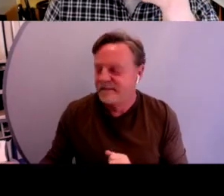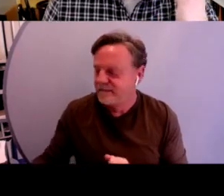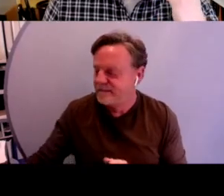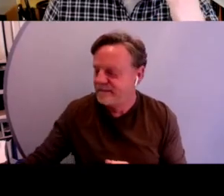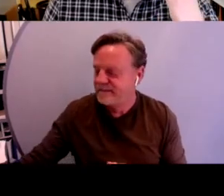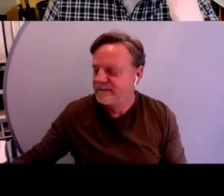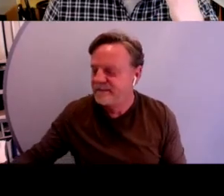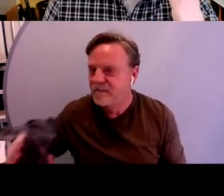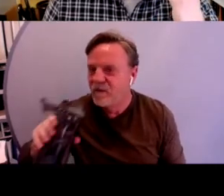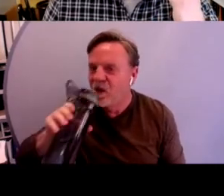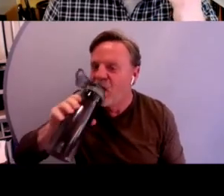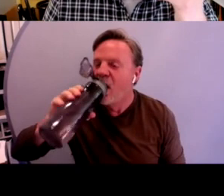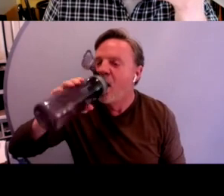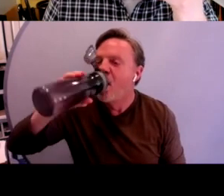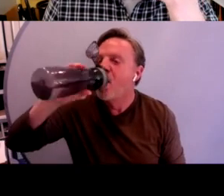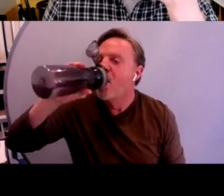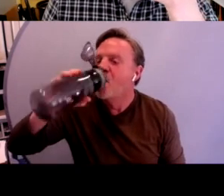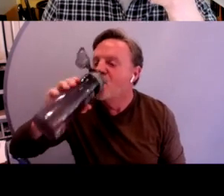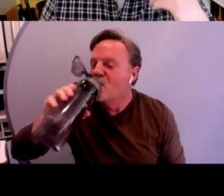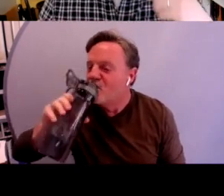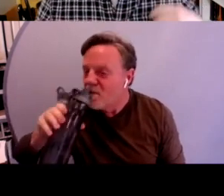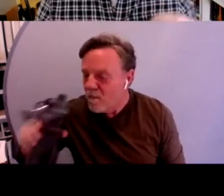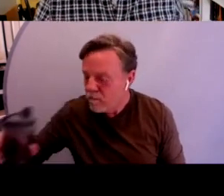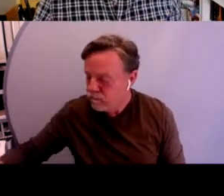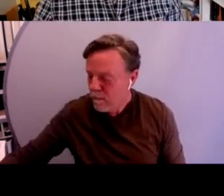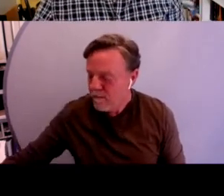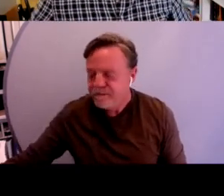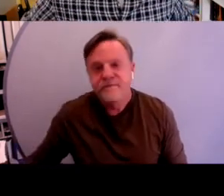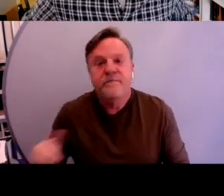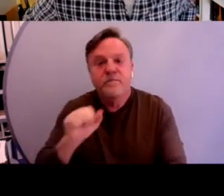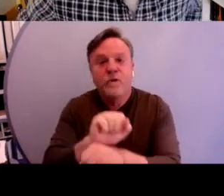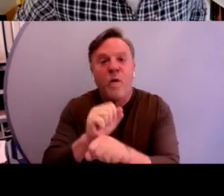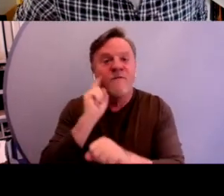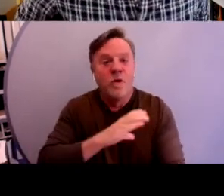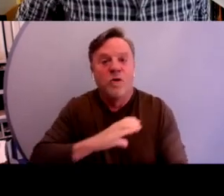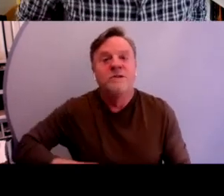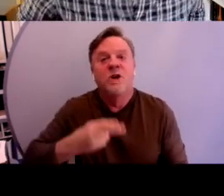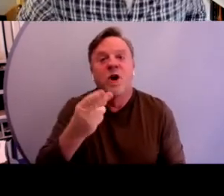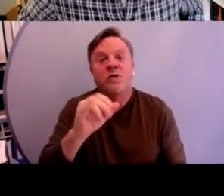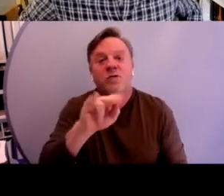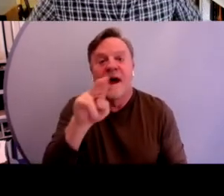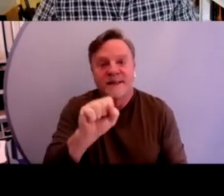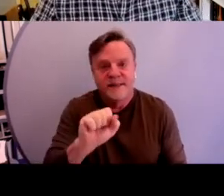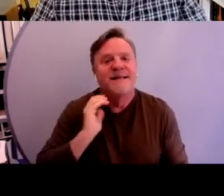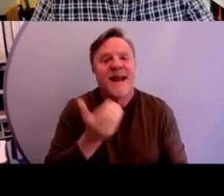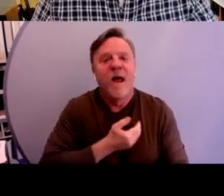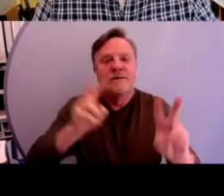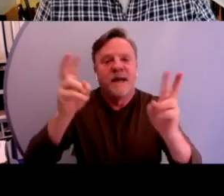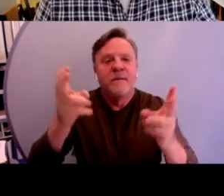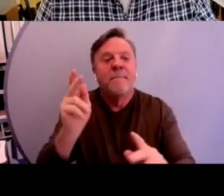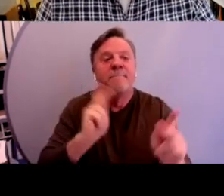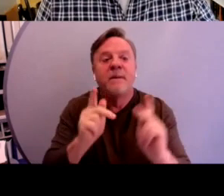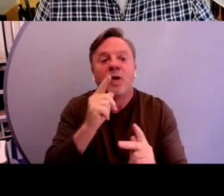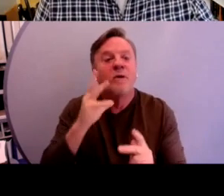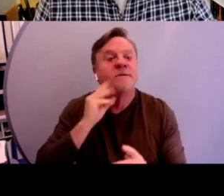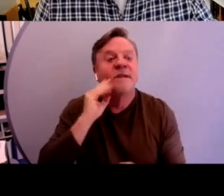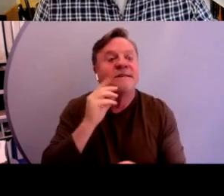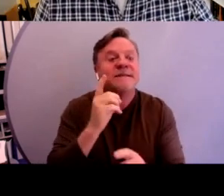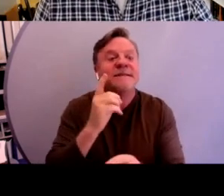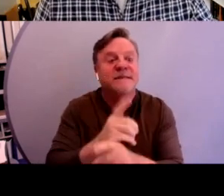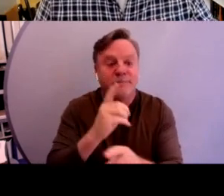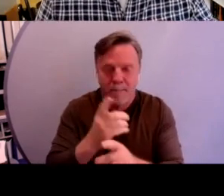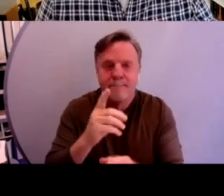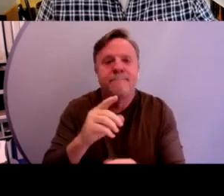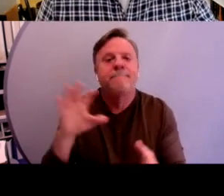Oh, I work for Christian Horizons, and our vision statement at Christian Horizons is that people who experience disabilities belong in communities in which